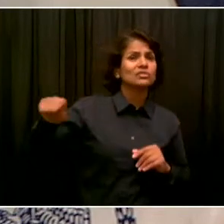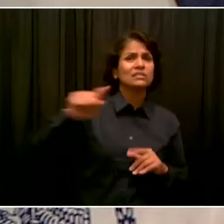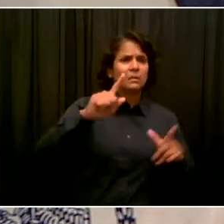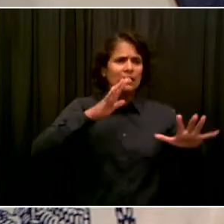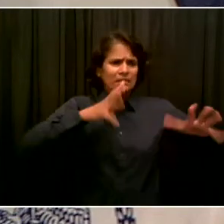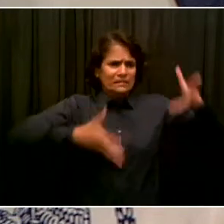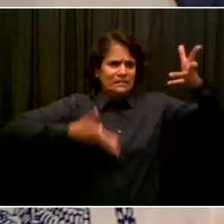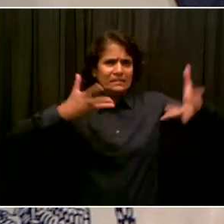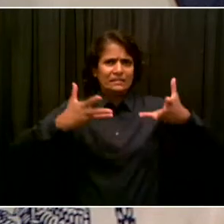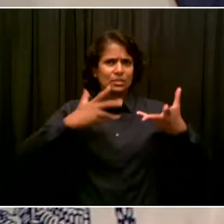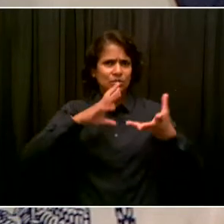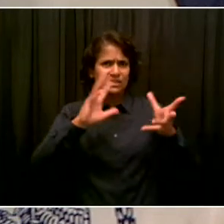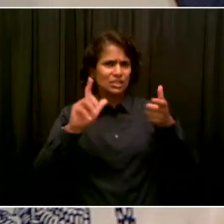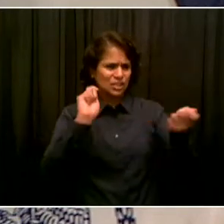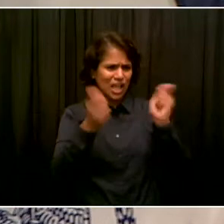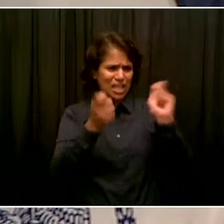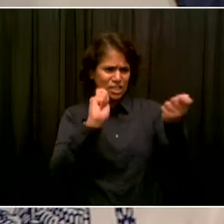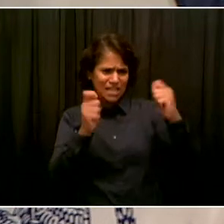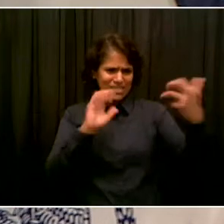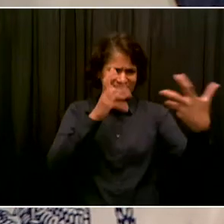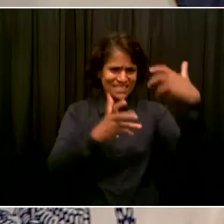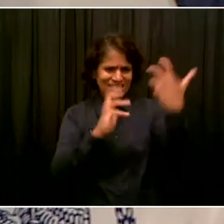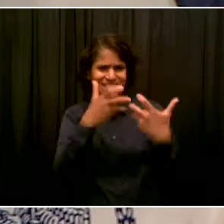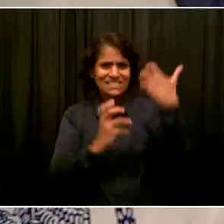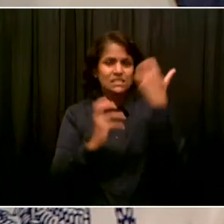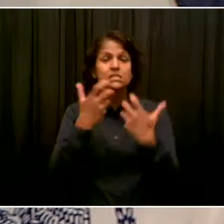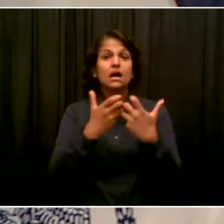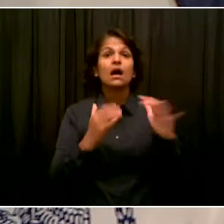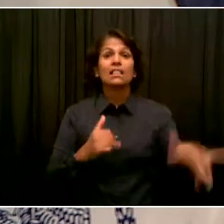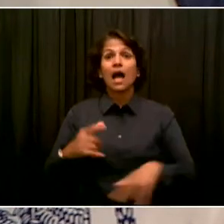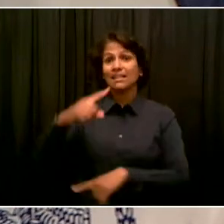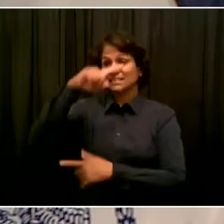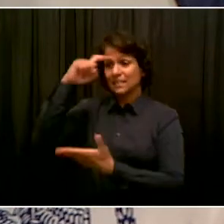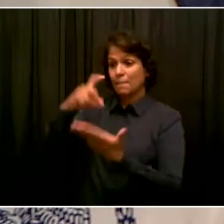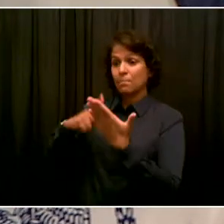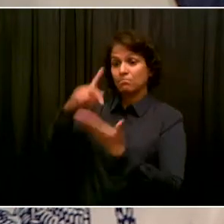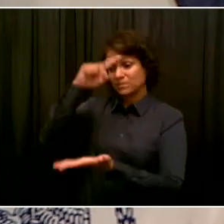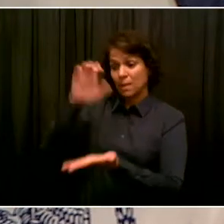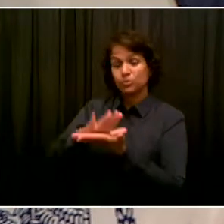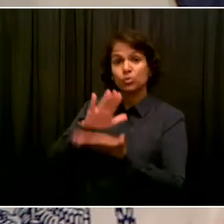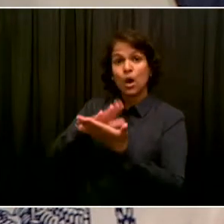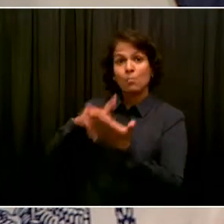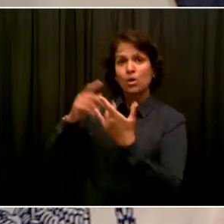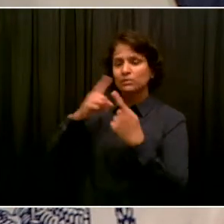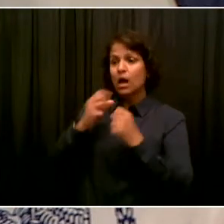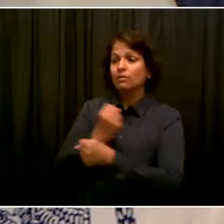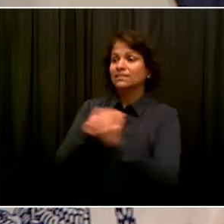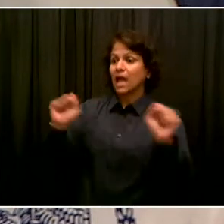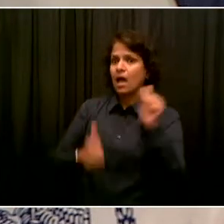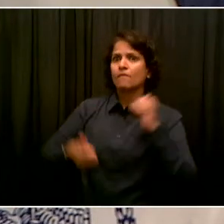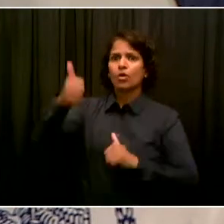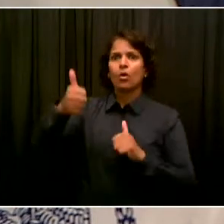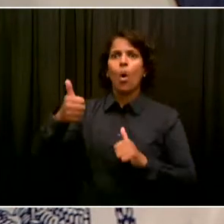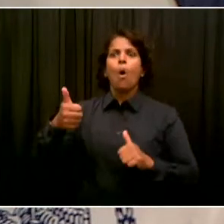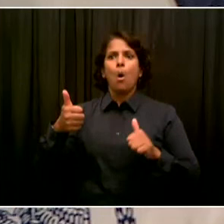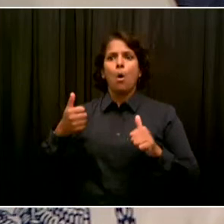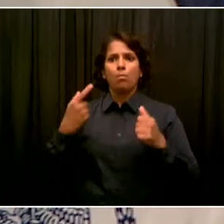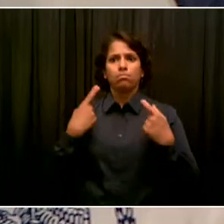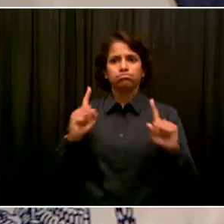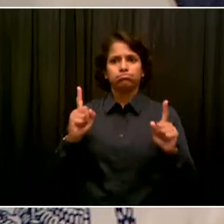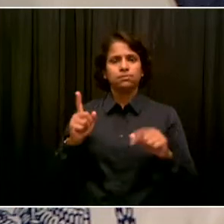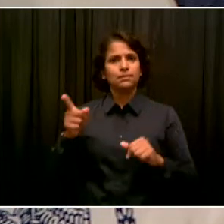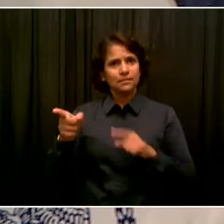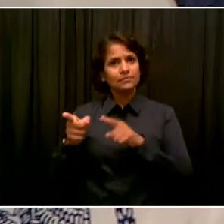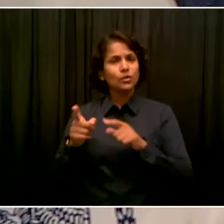tremendous devotion to applying our approach effectively. The first few days of school, it takes time to sort things